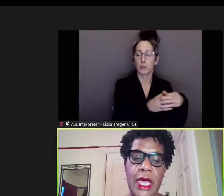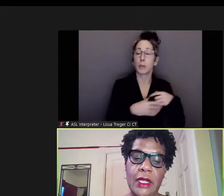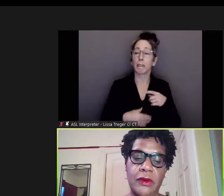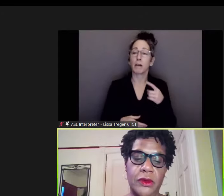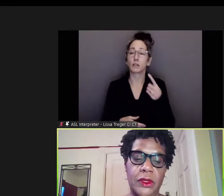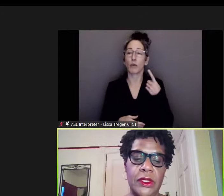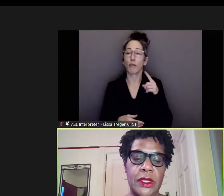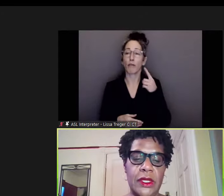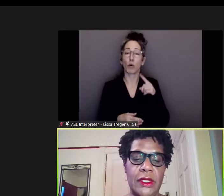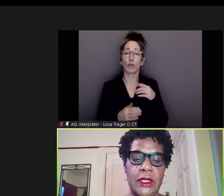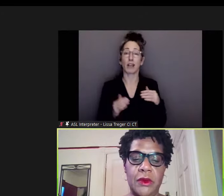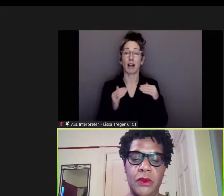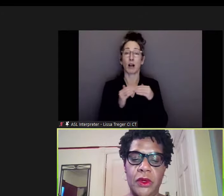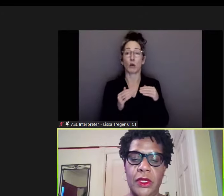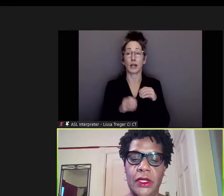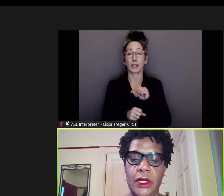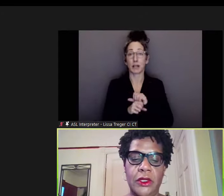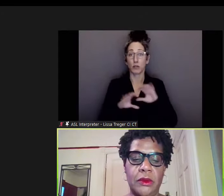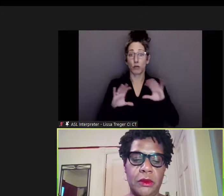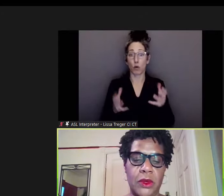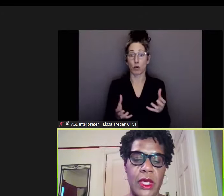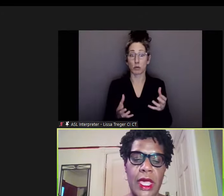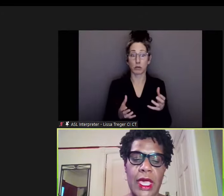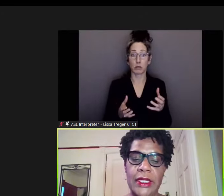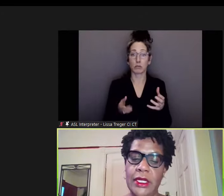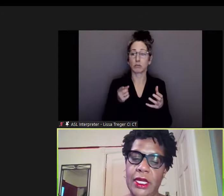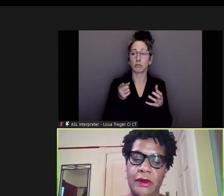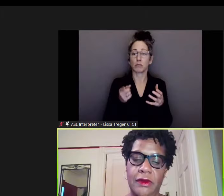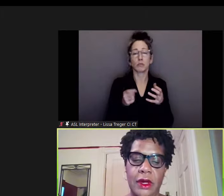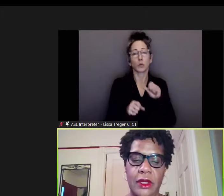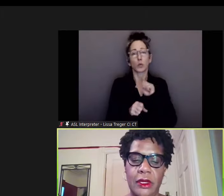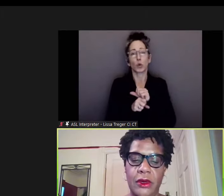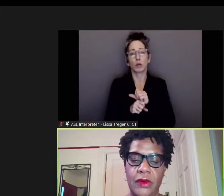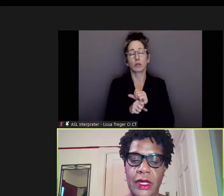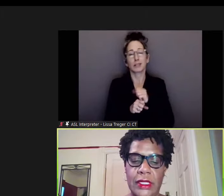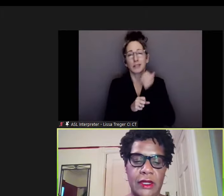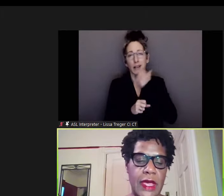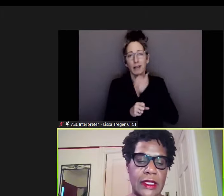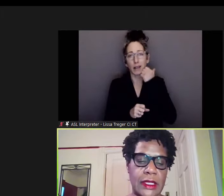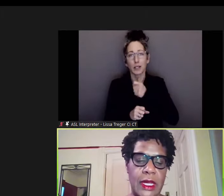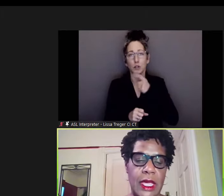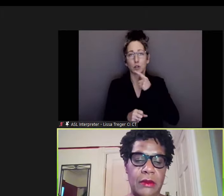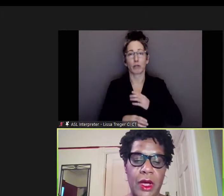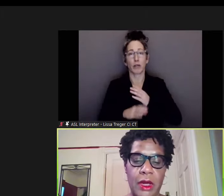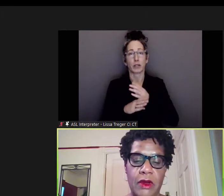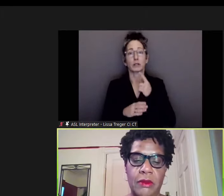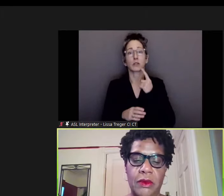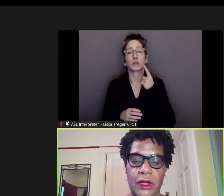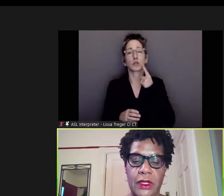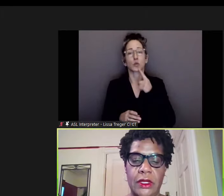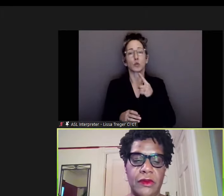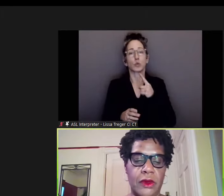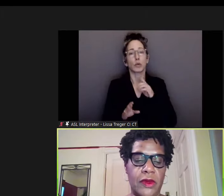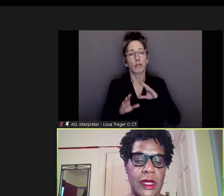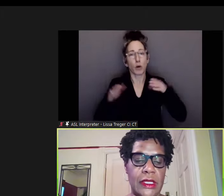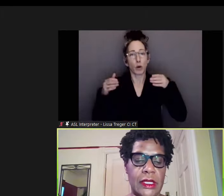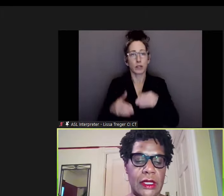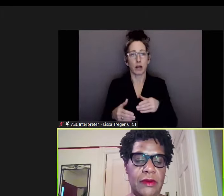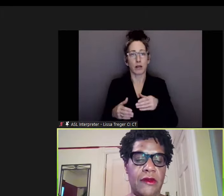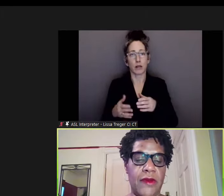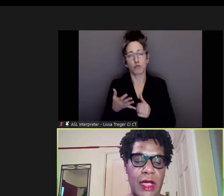Vaccine Equity Task Force, Takesha has been working daily to promote education regarding the COVID-19 vaccine and primary prevention